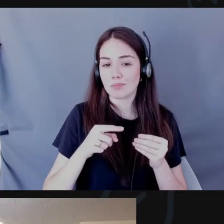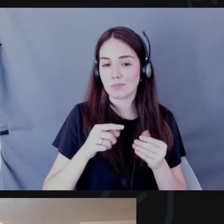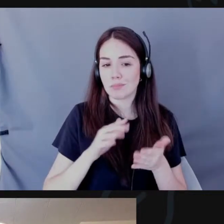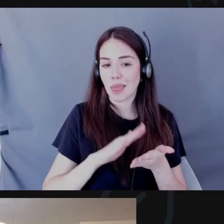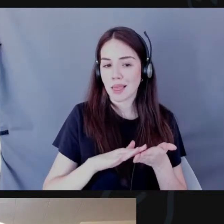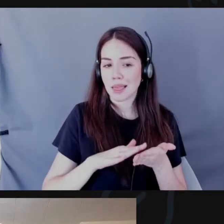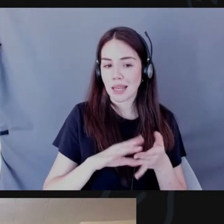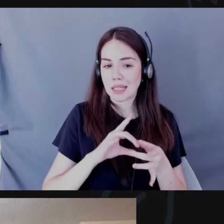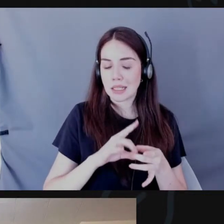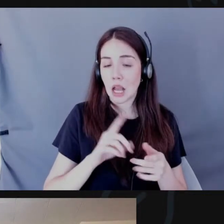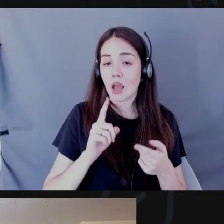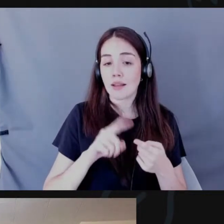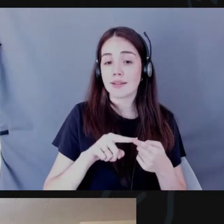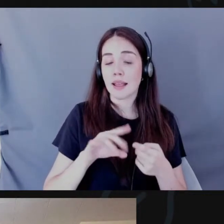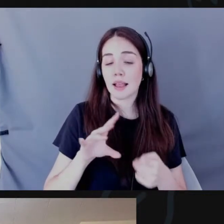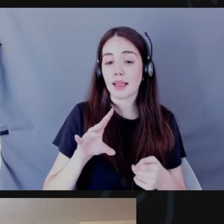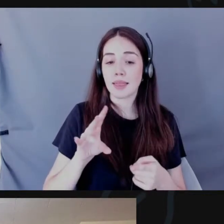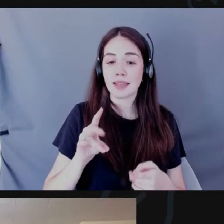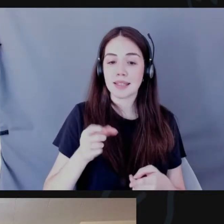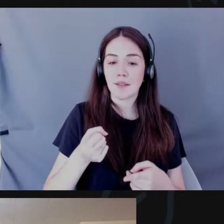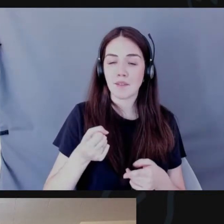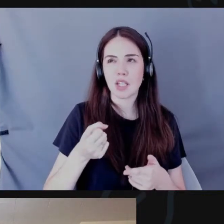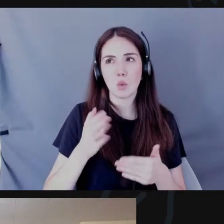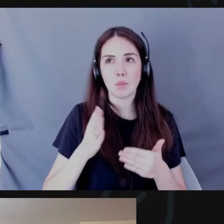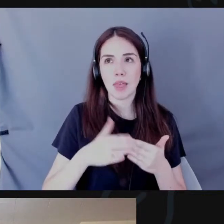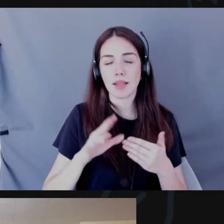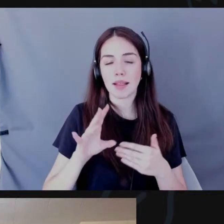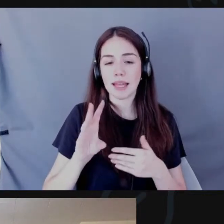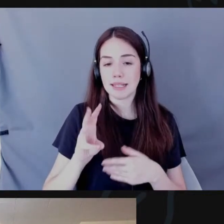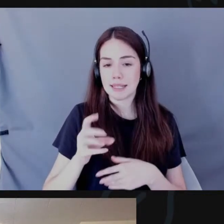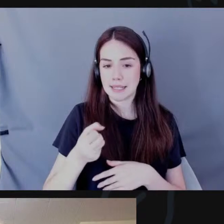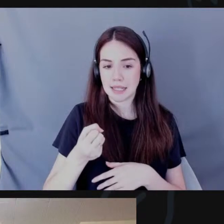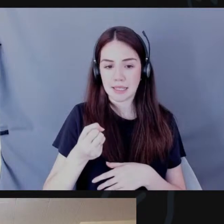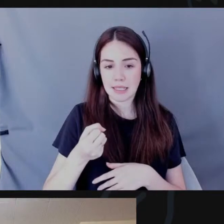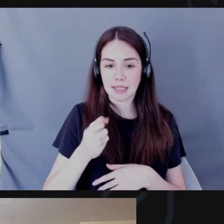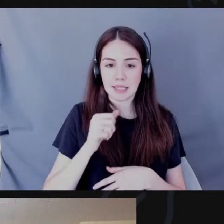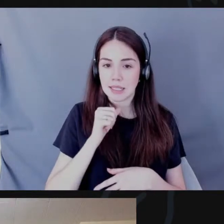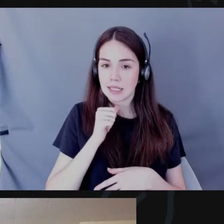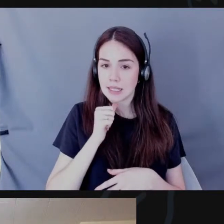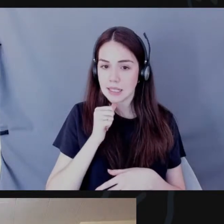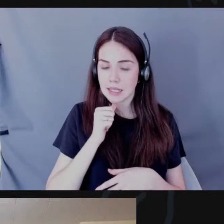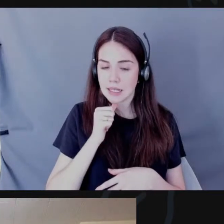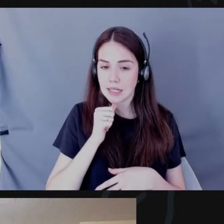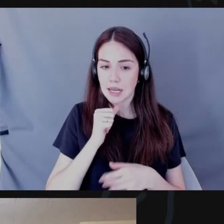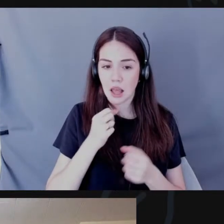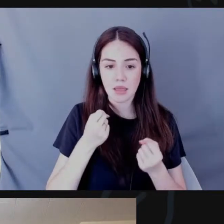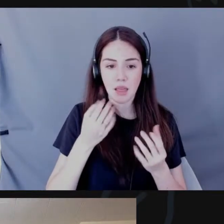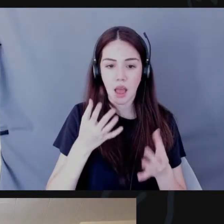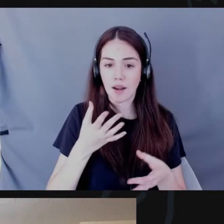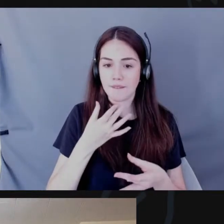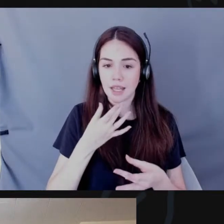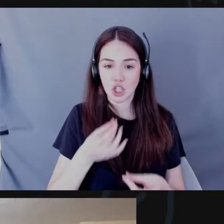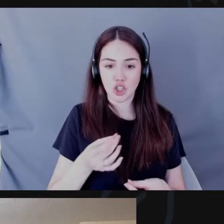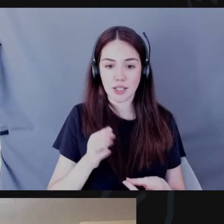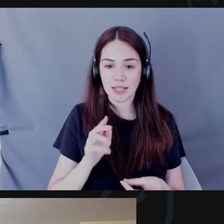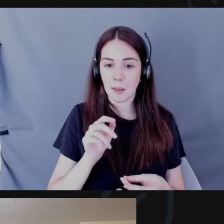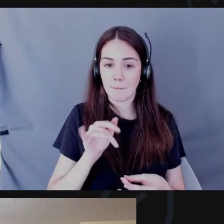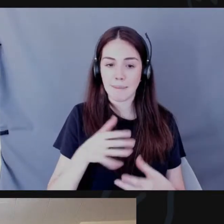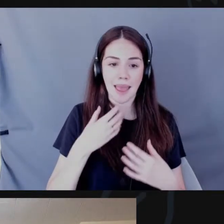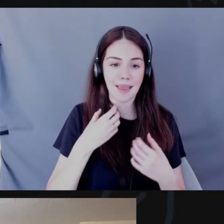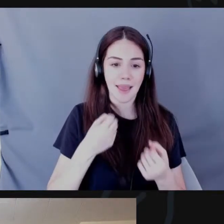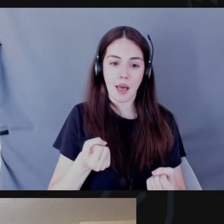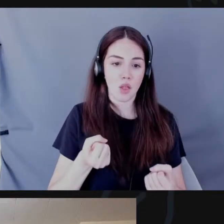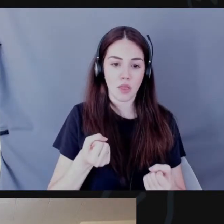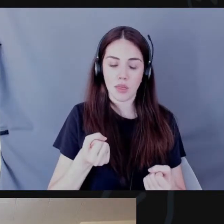Until the 70s, or the late 60s, there was really not a tremendous amount of interest in the bay's health or well-being.